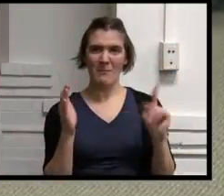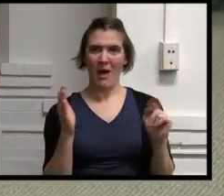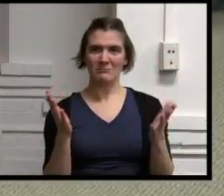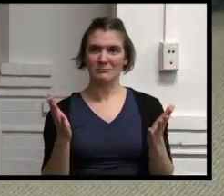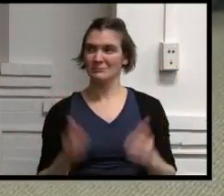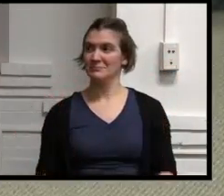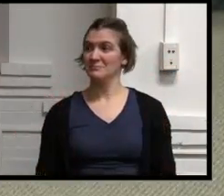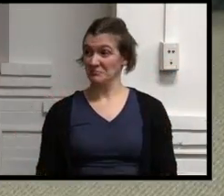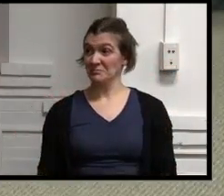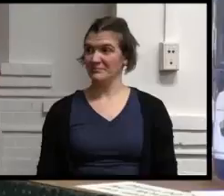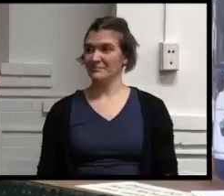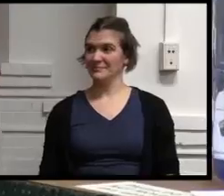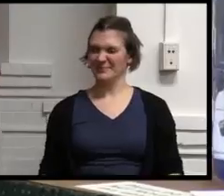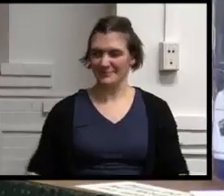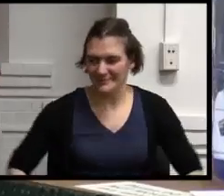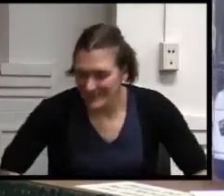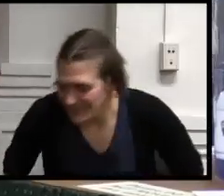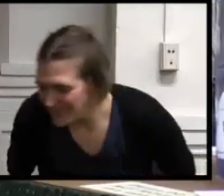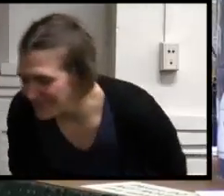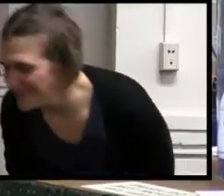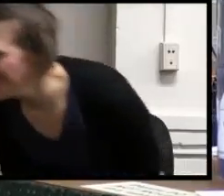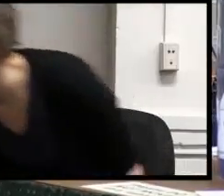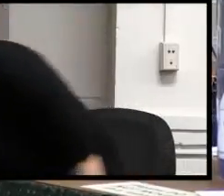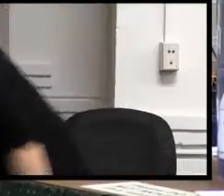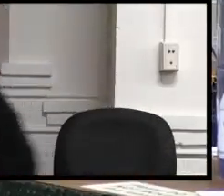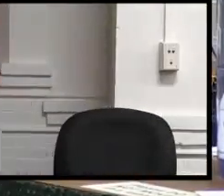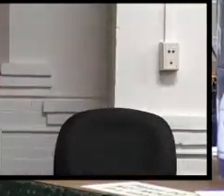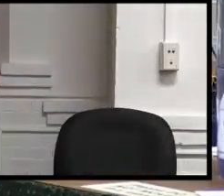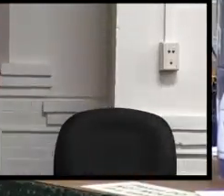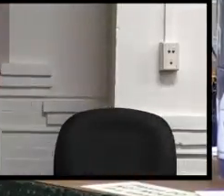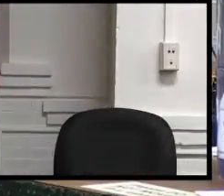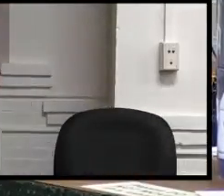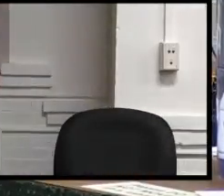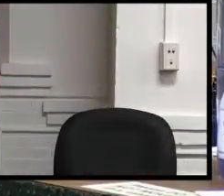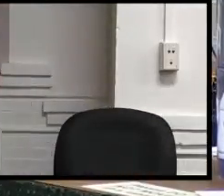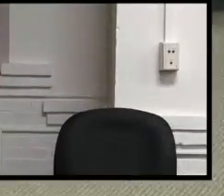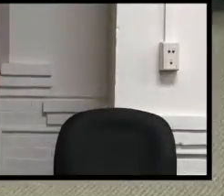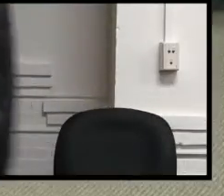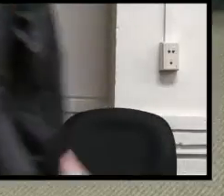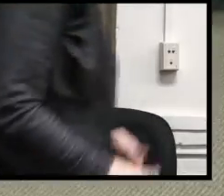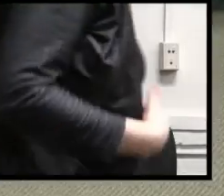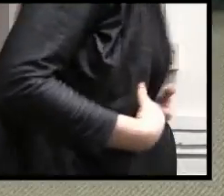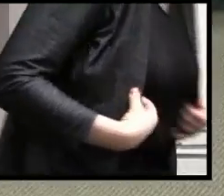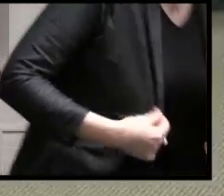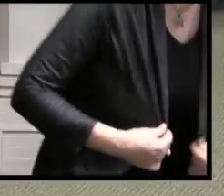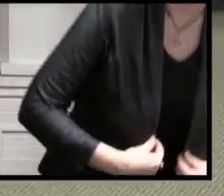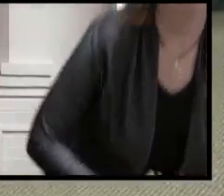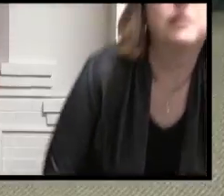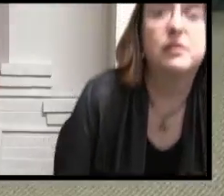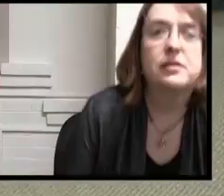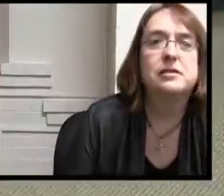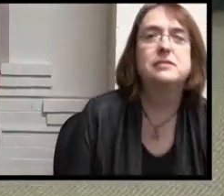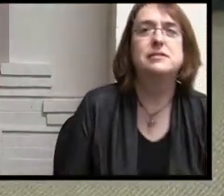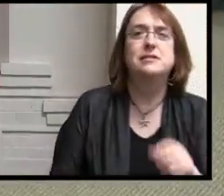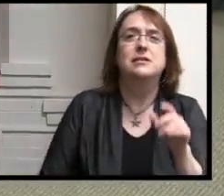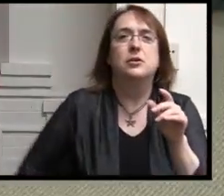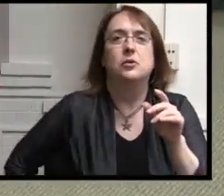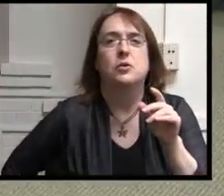Sure. to be purchased out of the contingency. Can I just ask a question that you can answer? My big question is, are